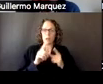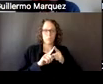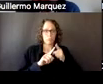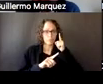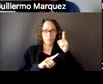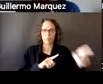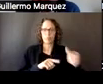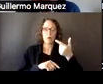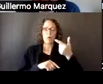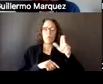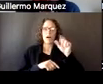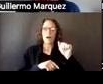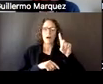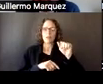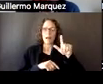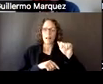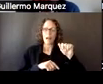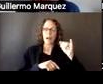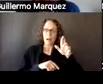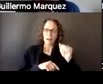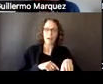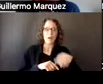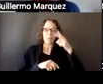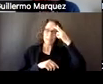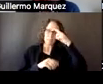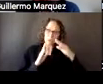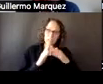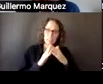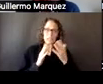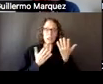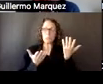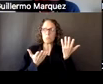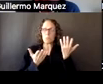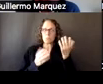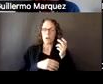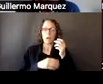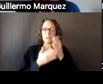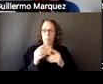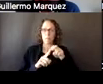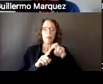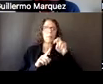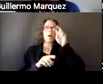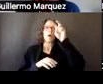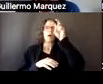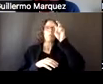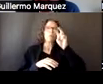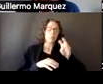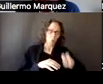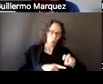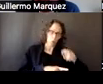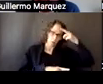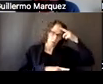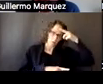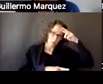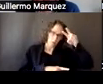Guadalajara, Campeche, Mexico City. A lot of people didn't stay across the border. Some did, like the Masco